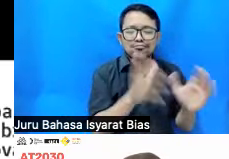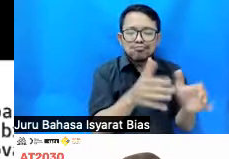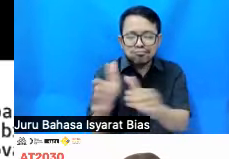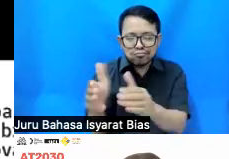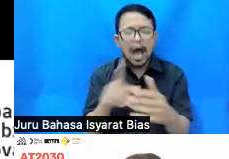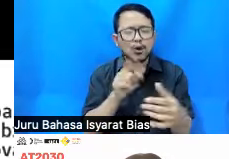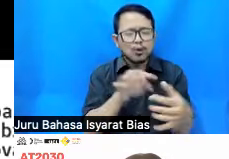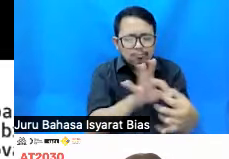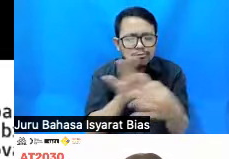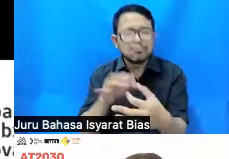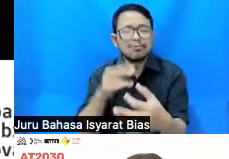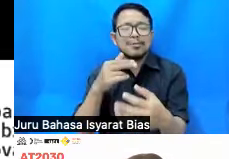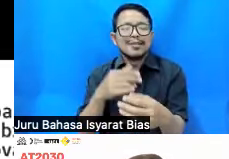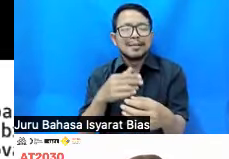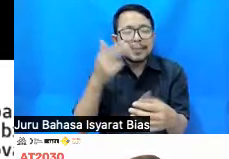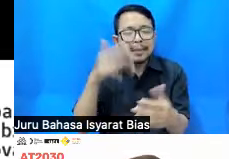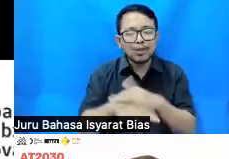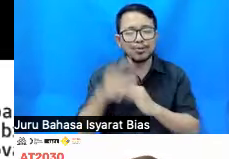more inclusive city.